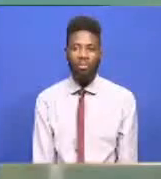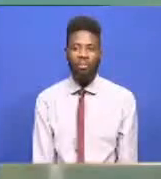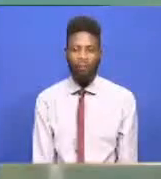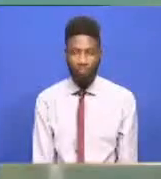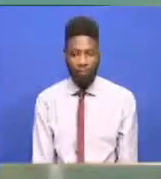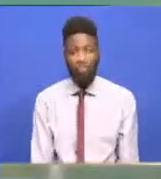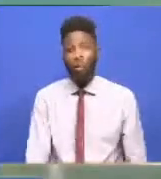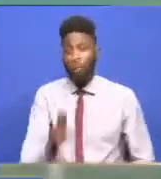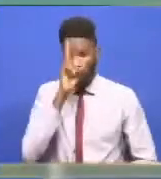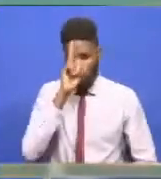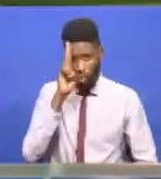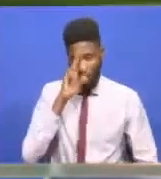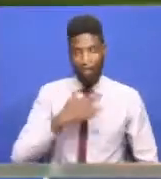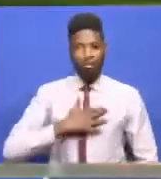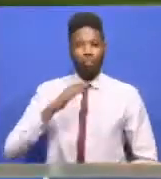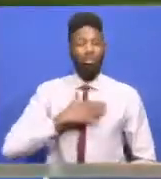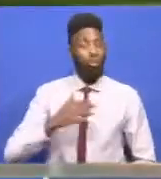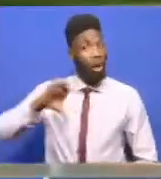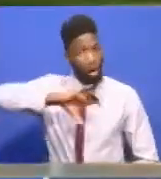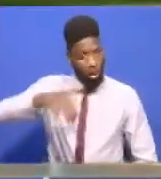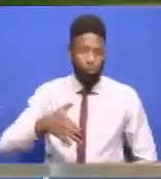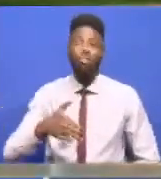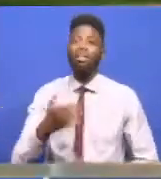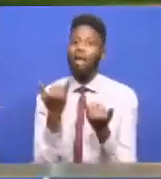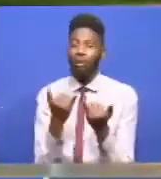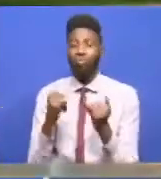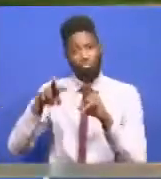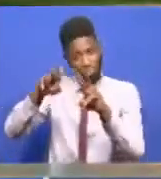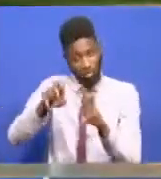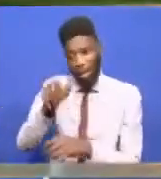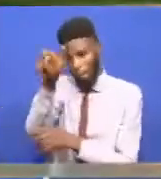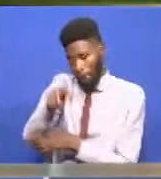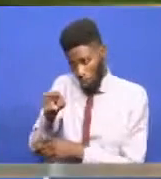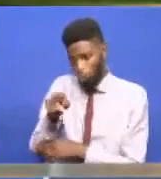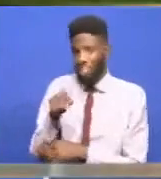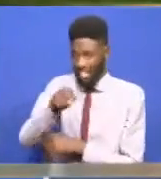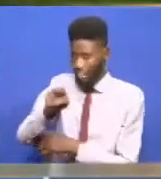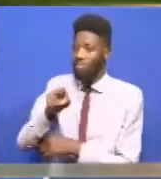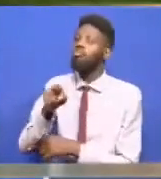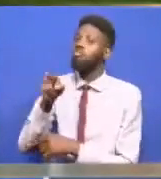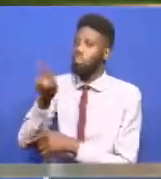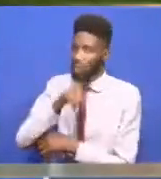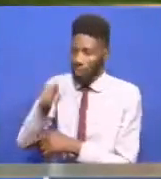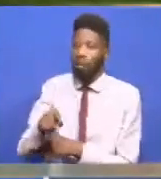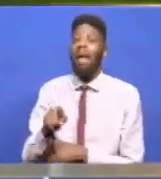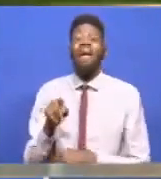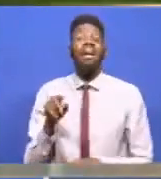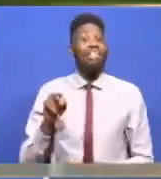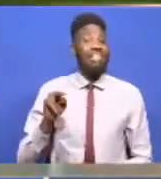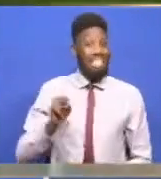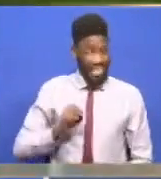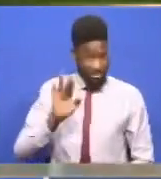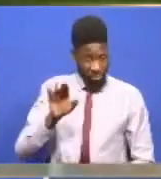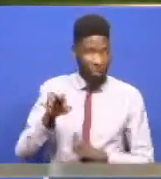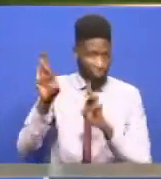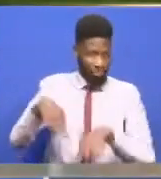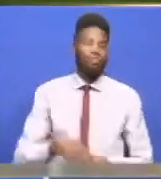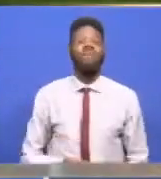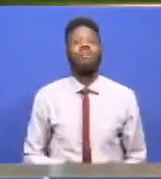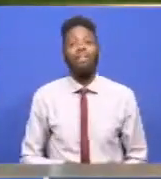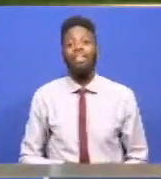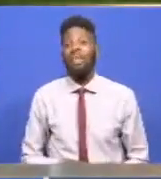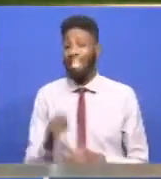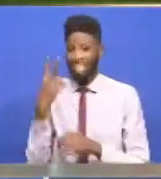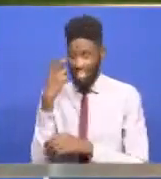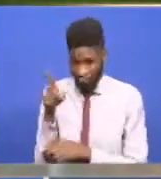Meanwhile, police in Samburu County have launched a manhunt for a man accused of defiling his niece. The suspect is said to have defiled the